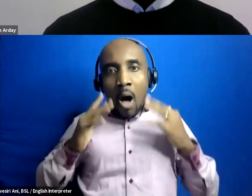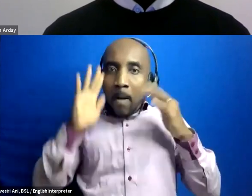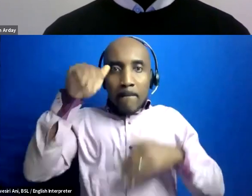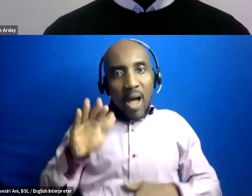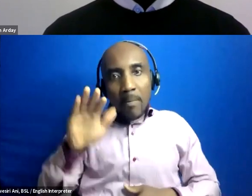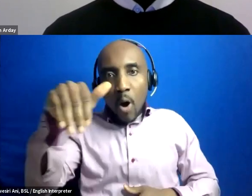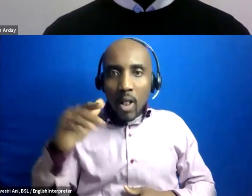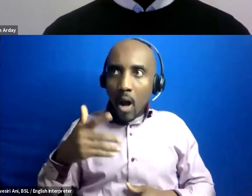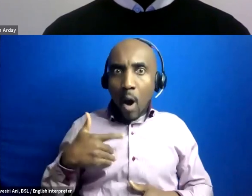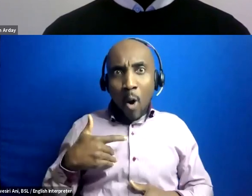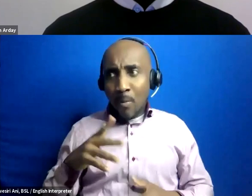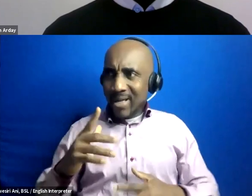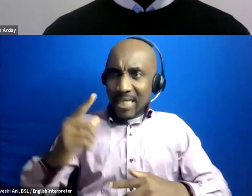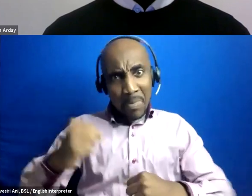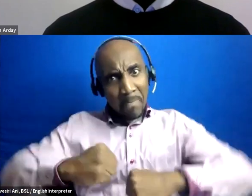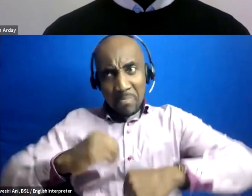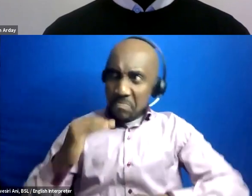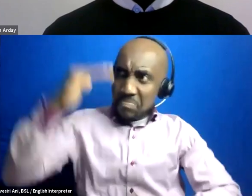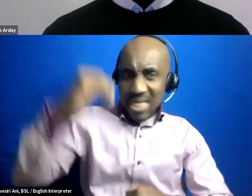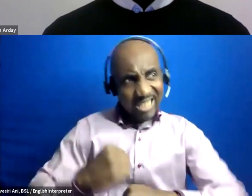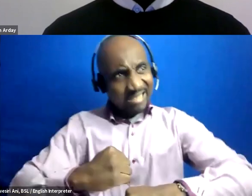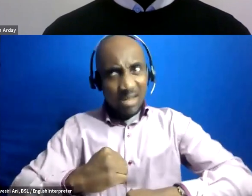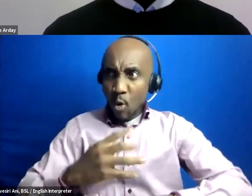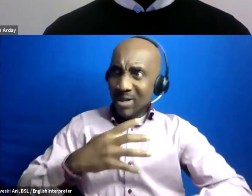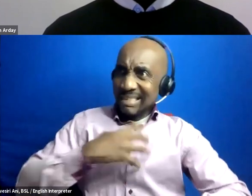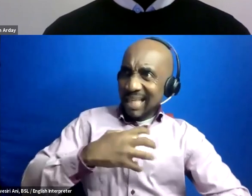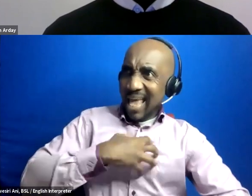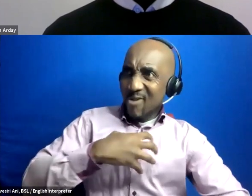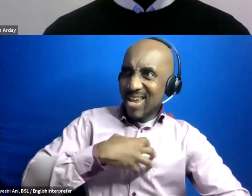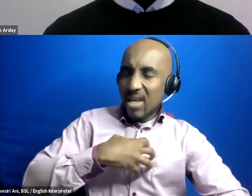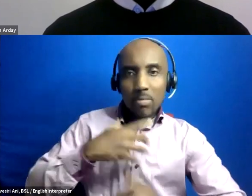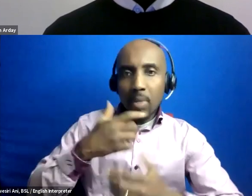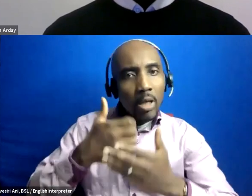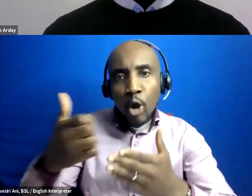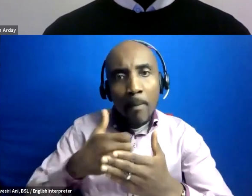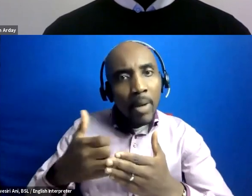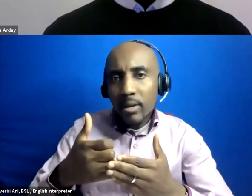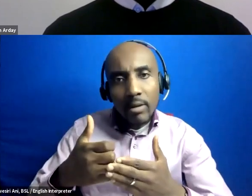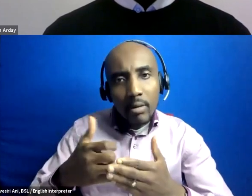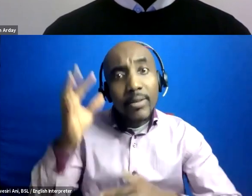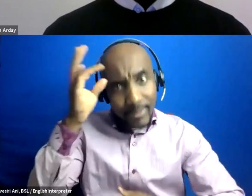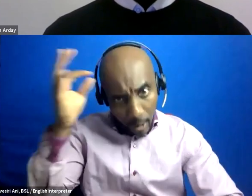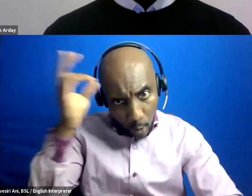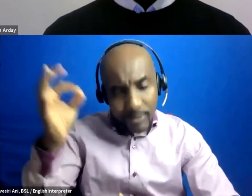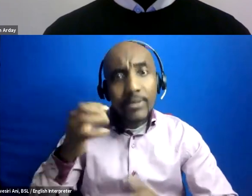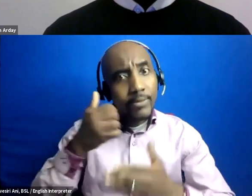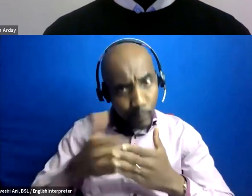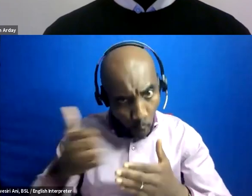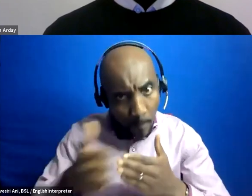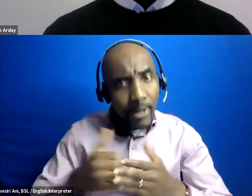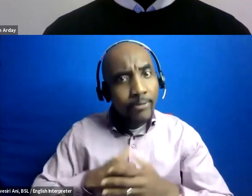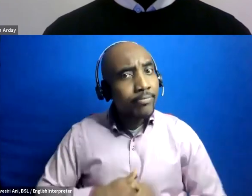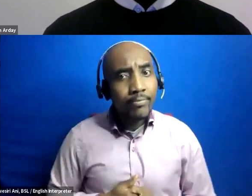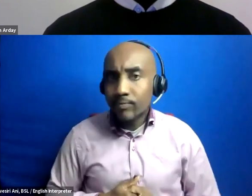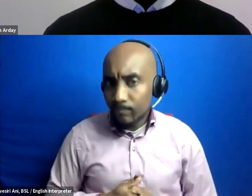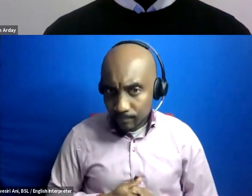the big scary one that no one wants to sort of talk about. Yet it is exceedingly common. And I think